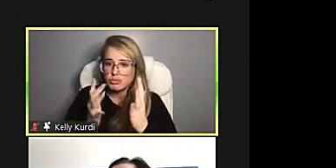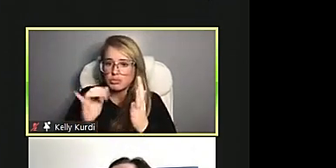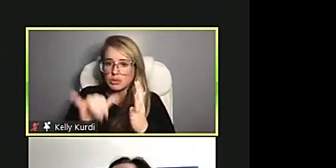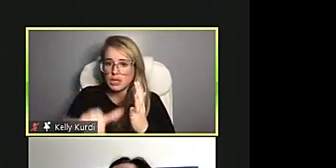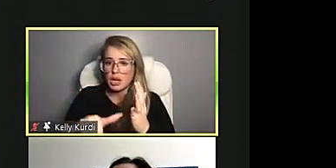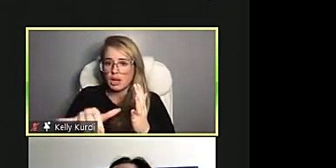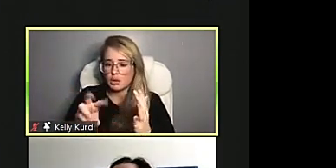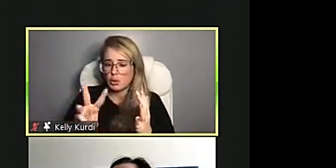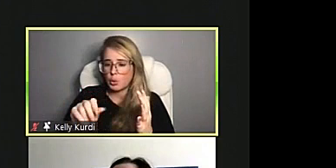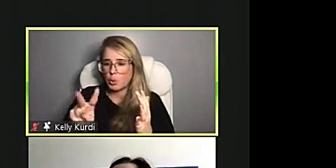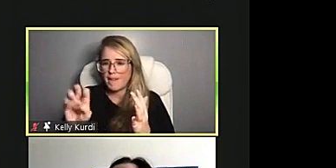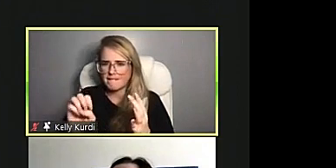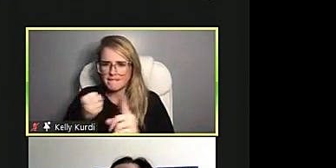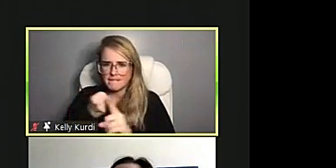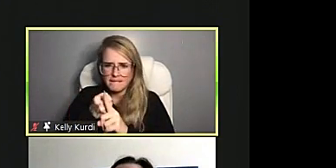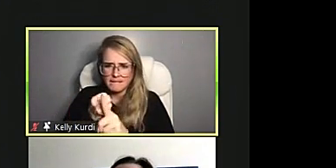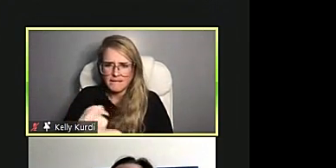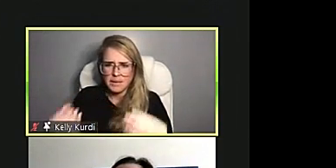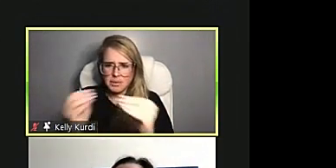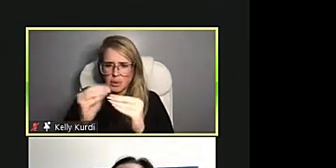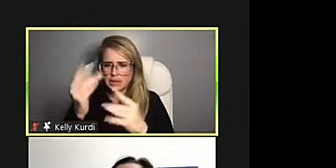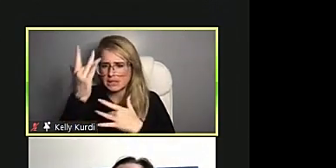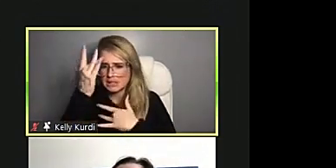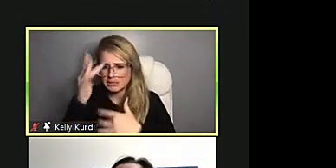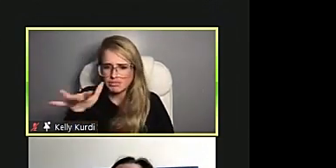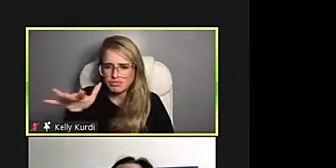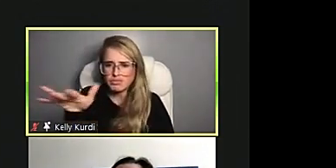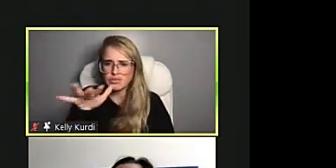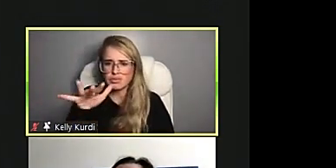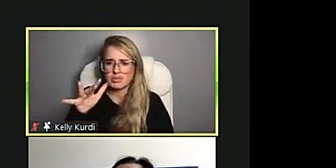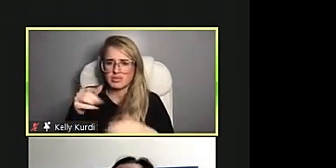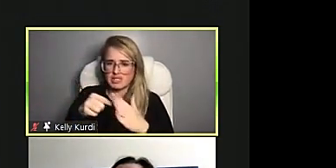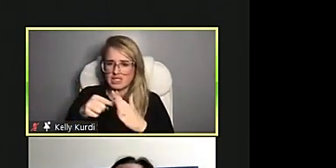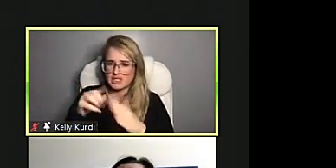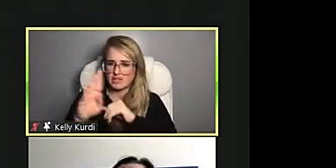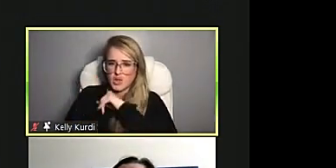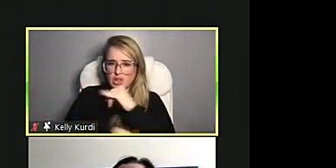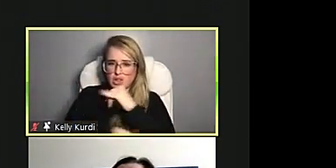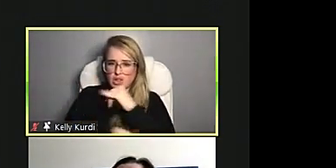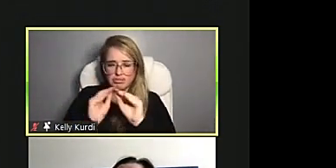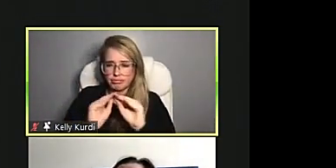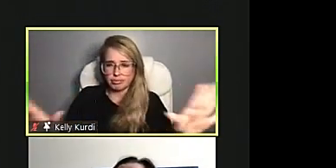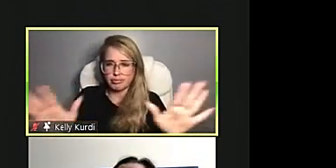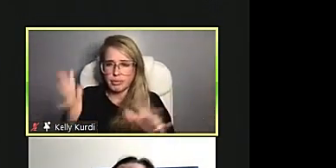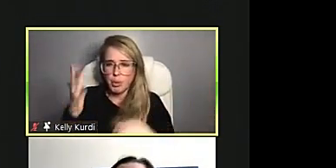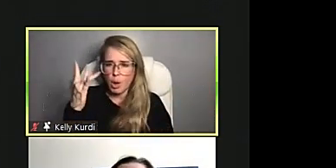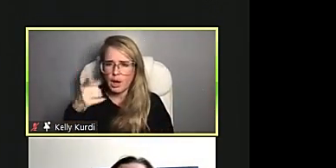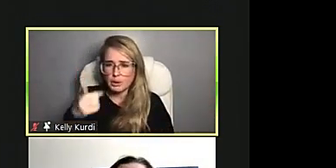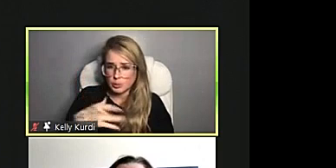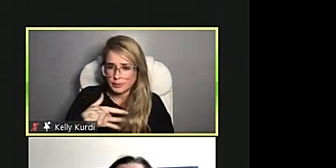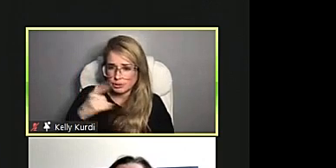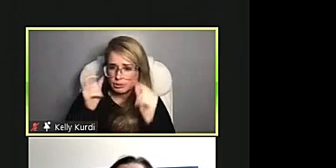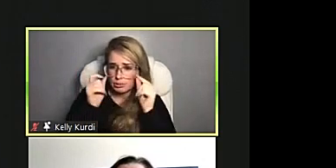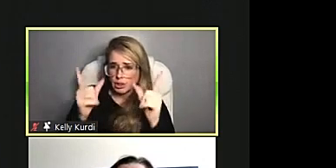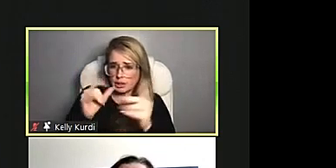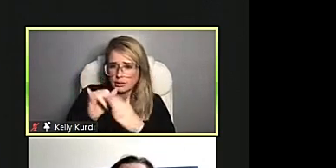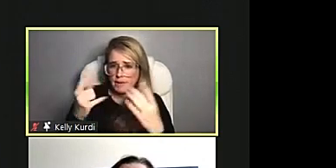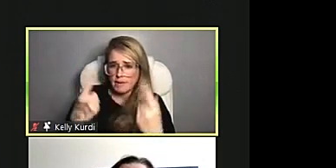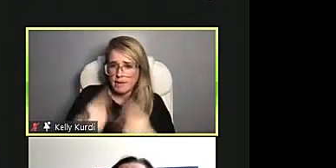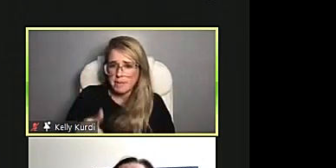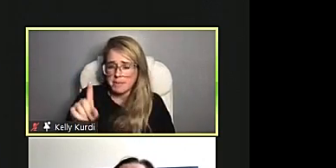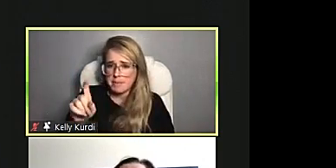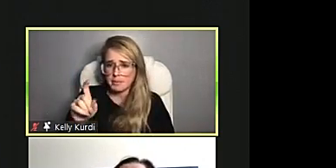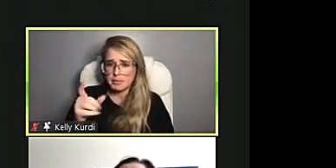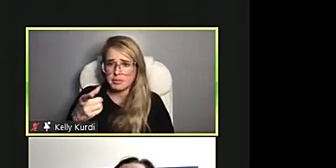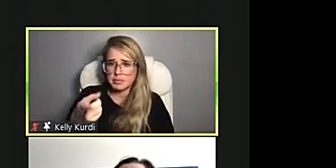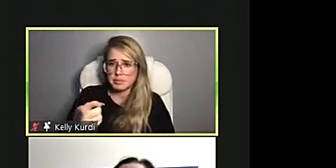of cases, transmission, et cetera, this fall? And are you surprised by it, by either that it hit